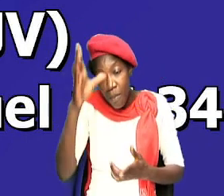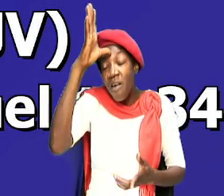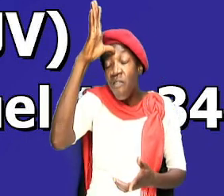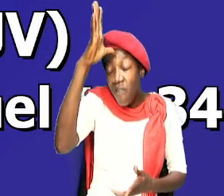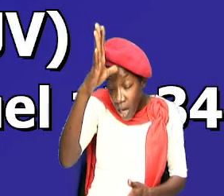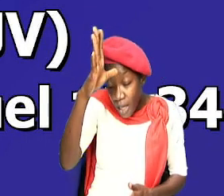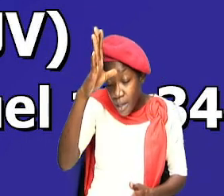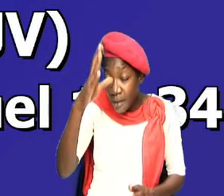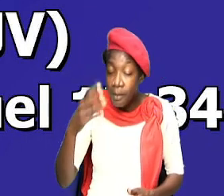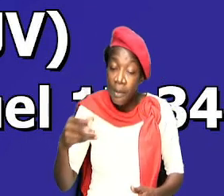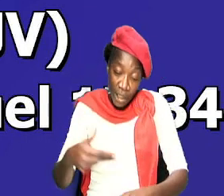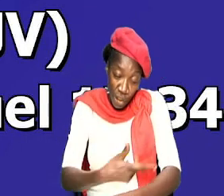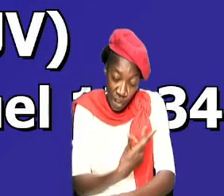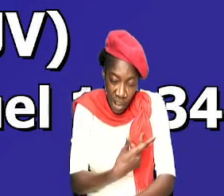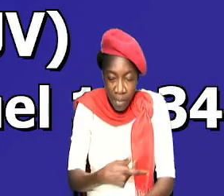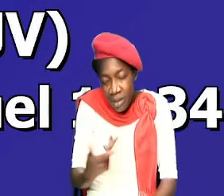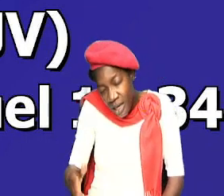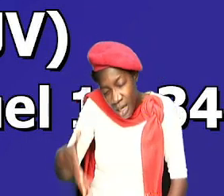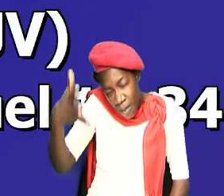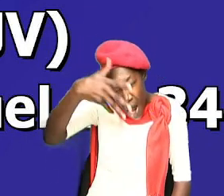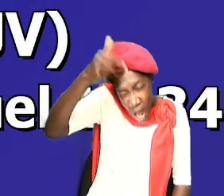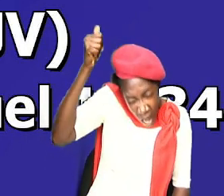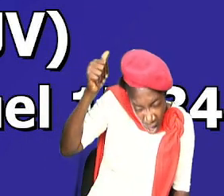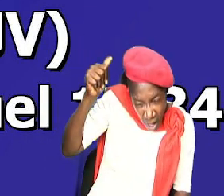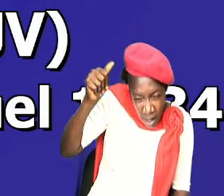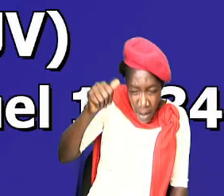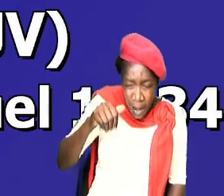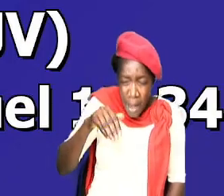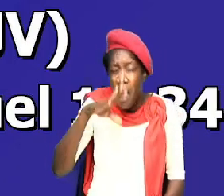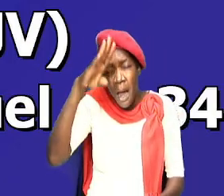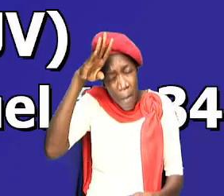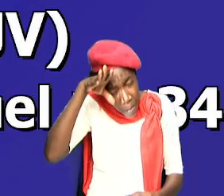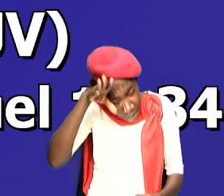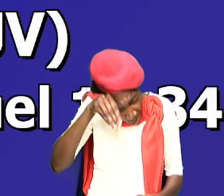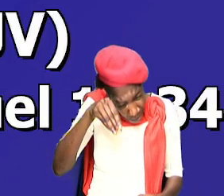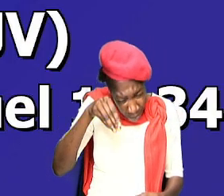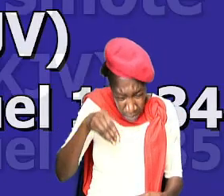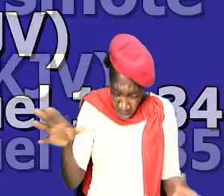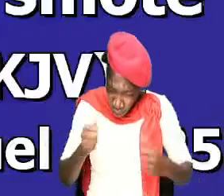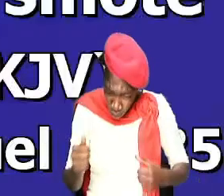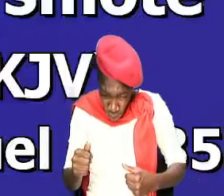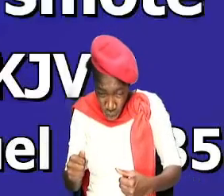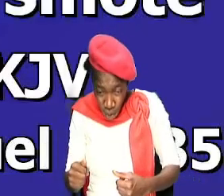came a lion and a bear, and took a lamb out of the flock.